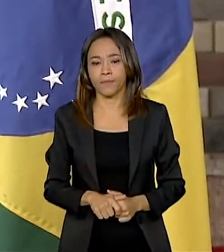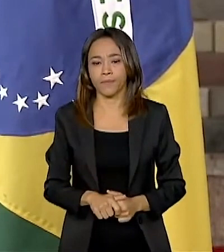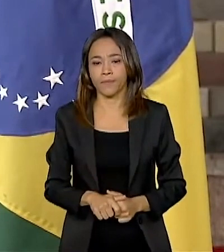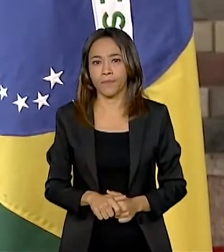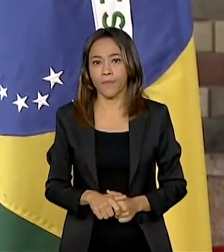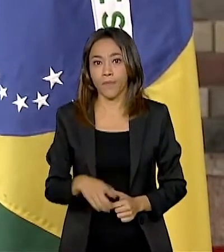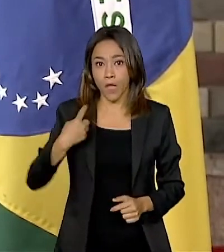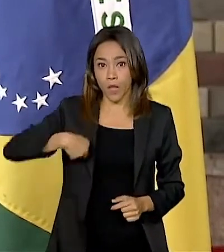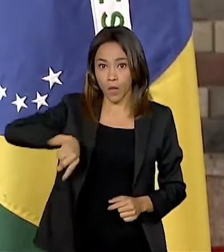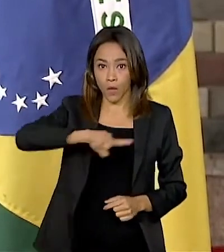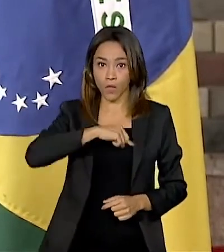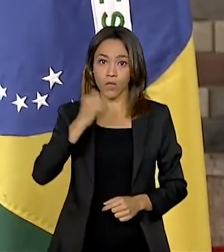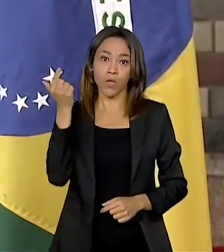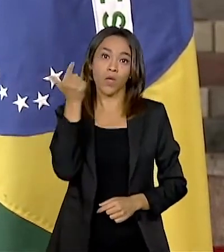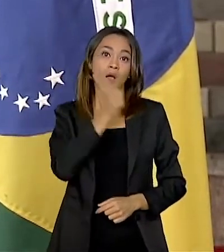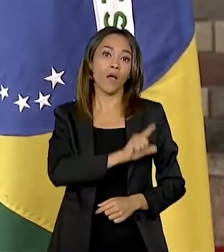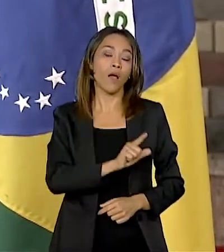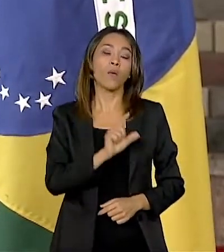February. Nós abrimos